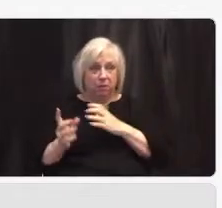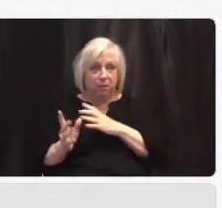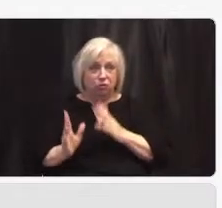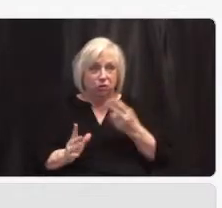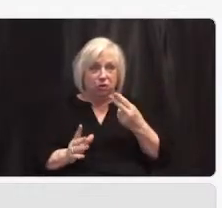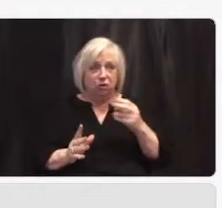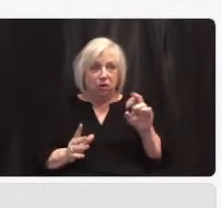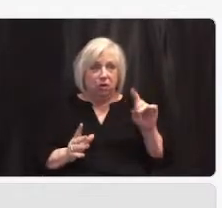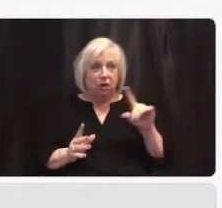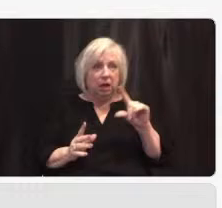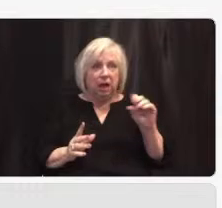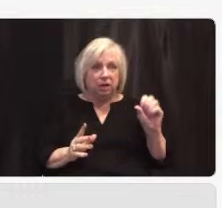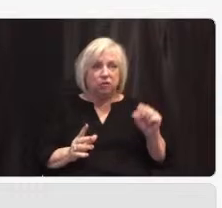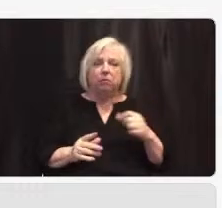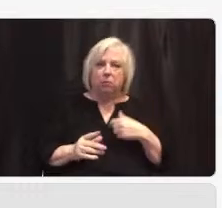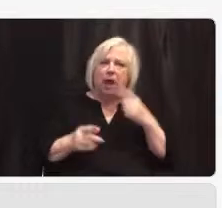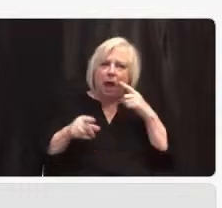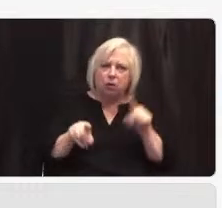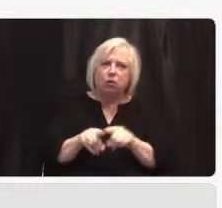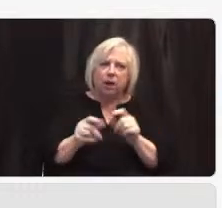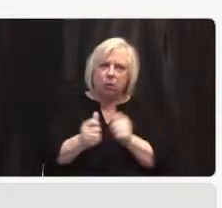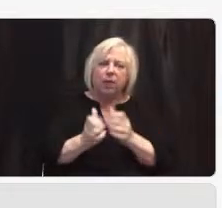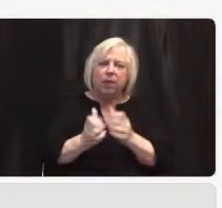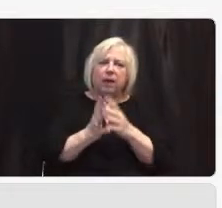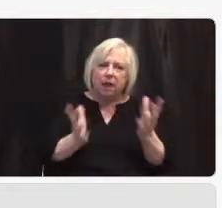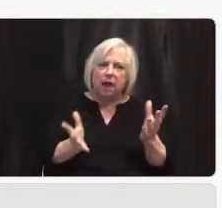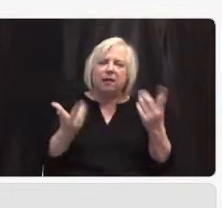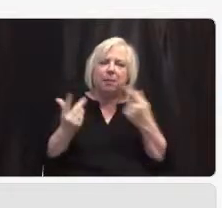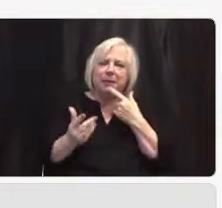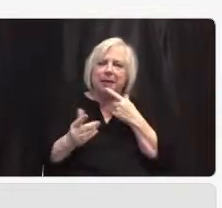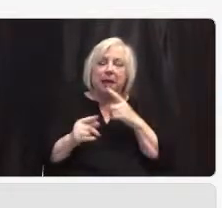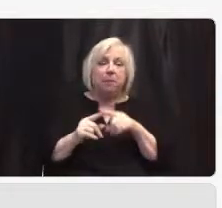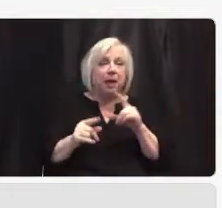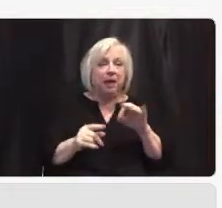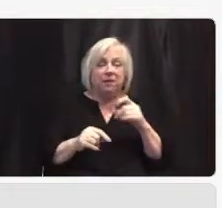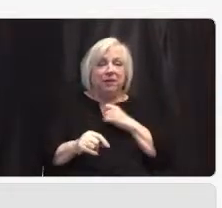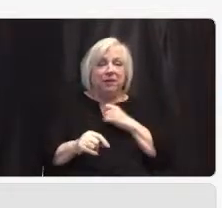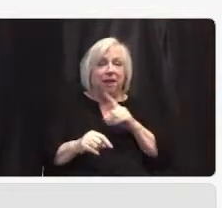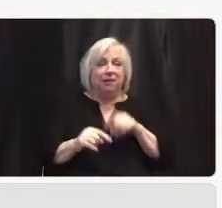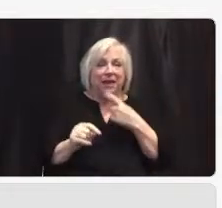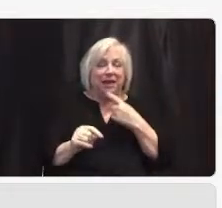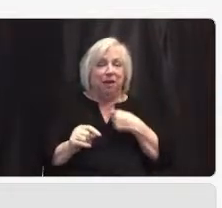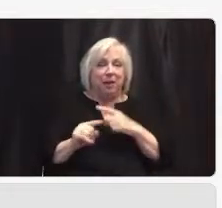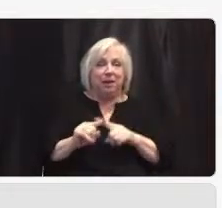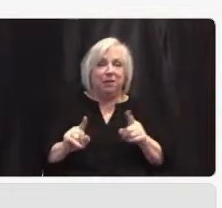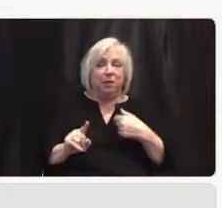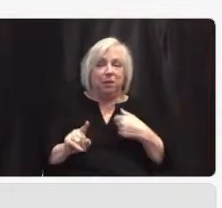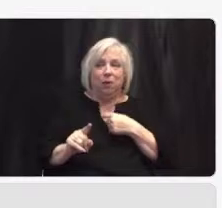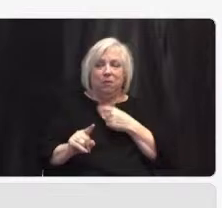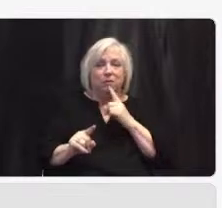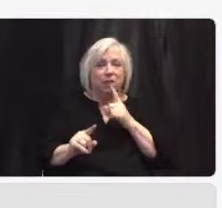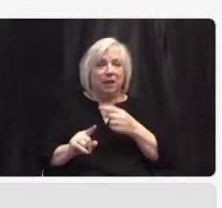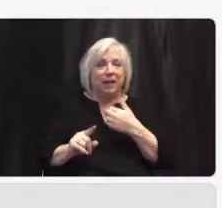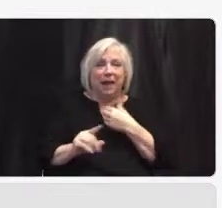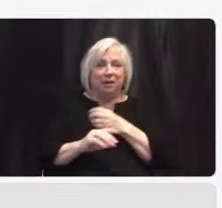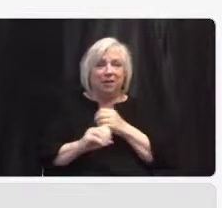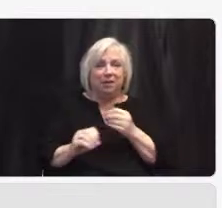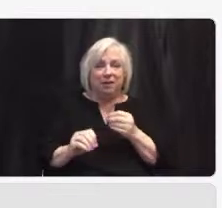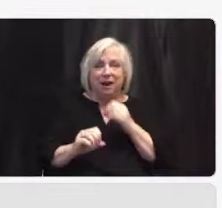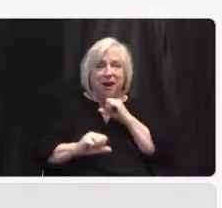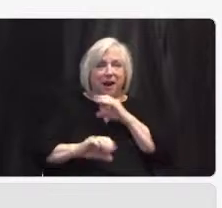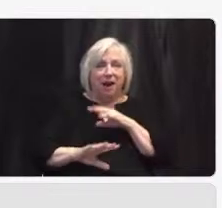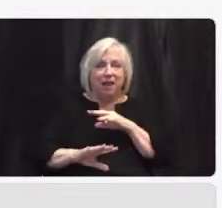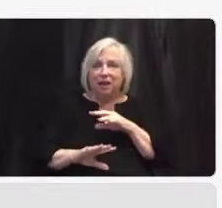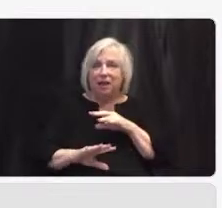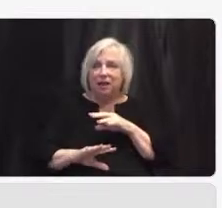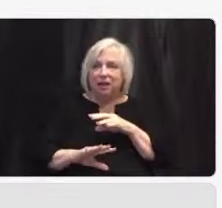agree with a lot of what's been said, but on the other hand, unless staff can tell me differently, we really haven't had anything, or had